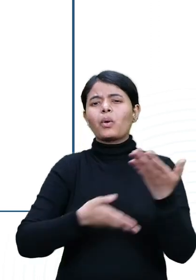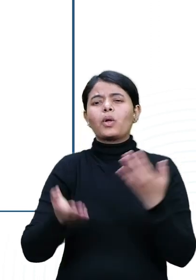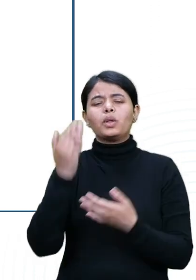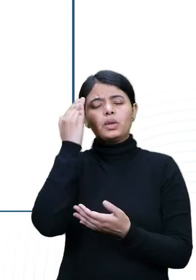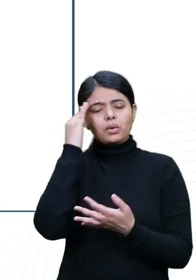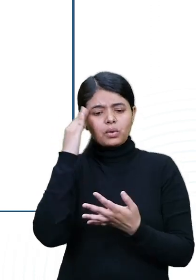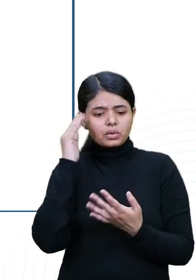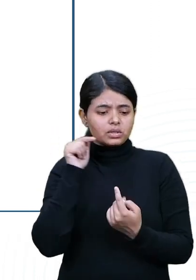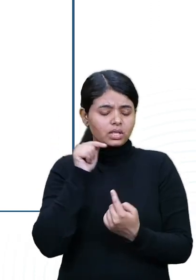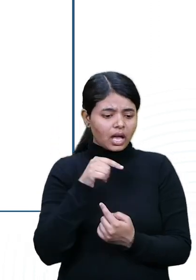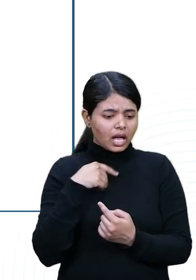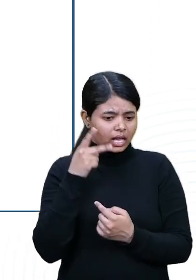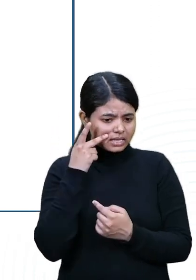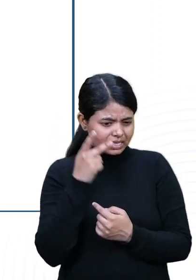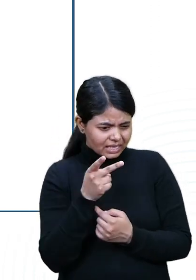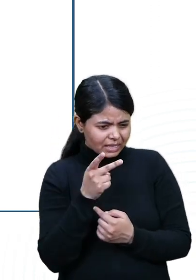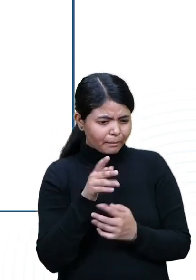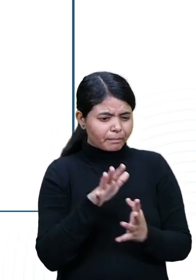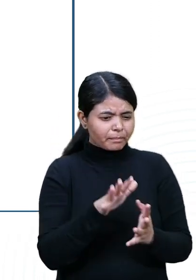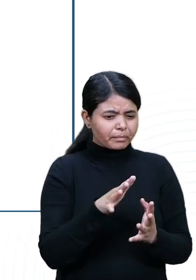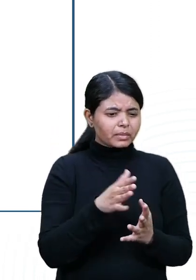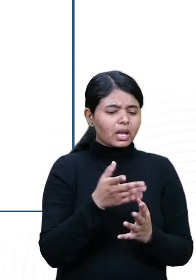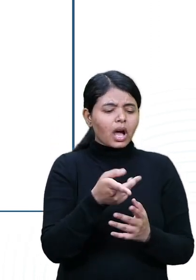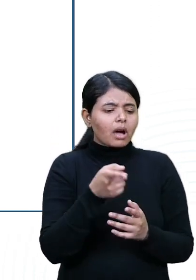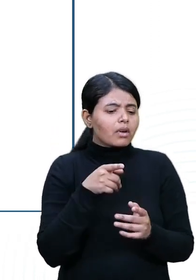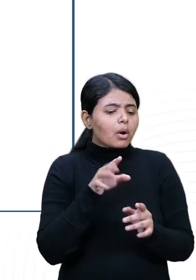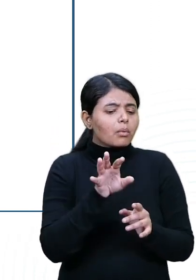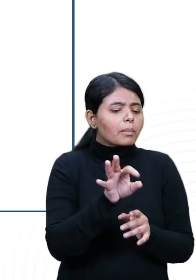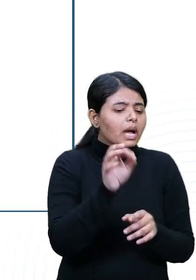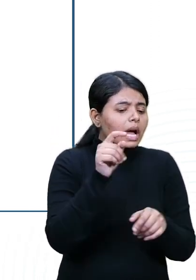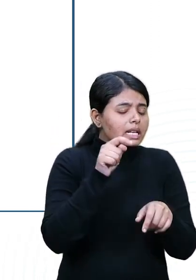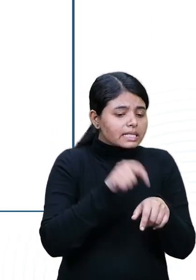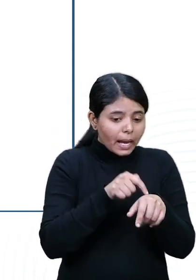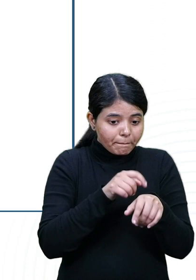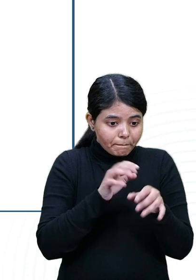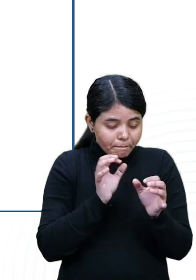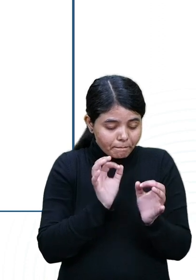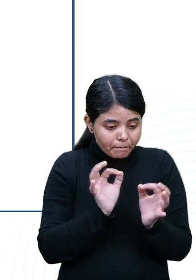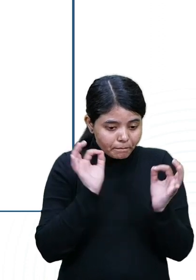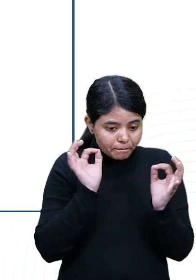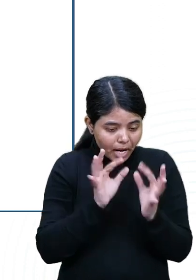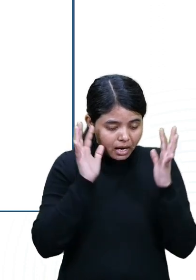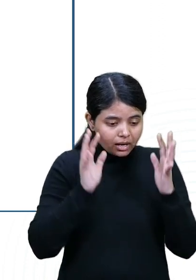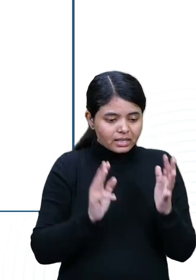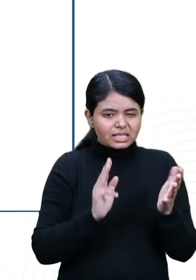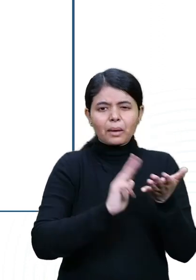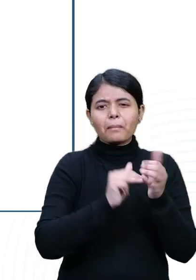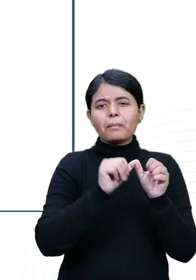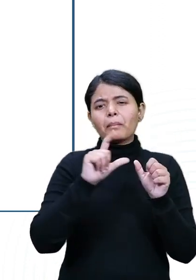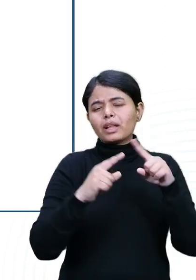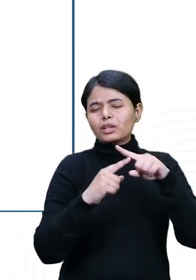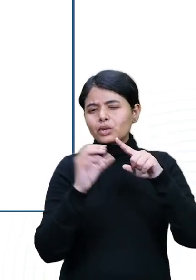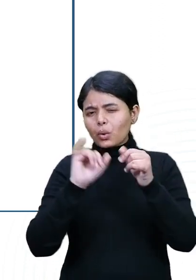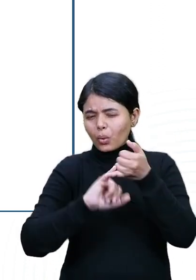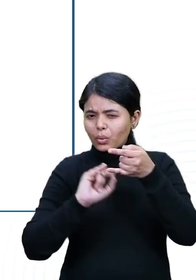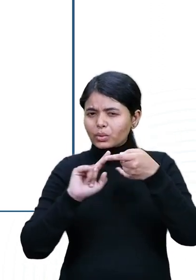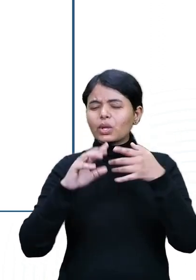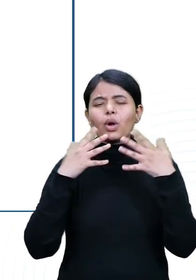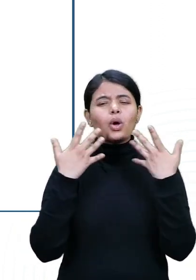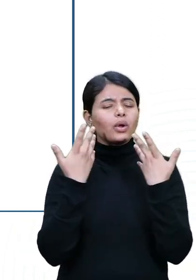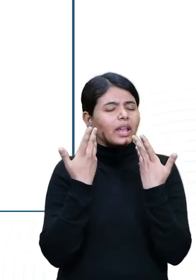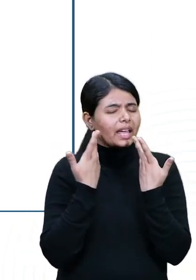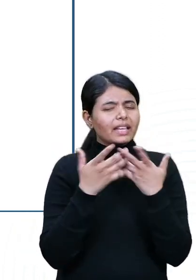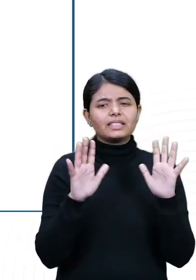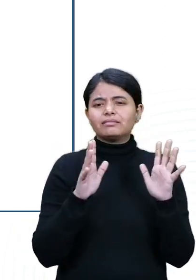that's how we get the final PMAs of the sugars. Now, so for example, here we have 1,4 linked sugar and then this 1,3